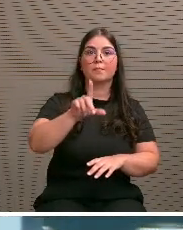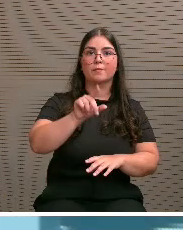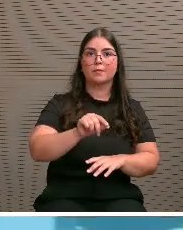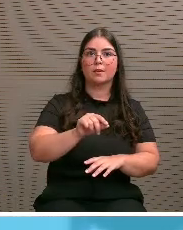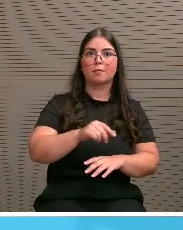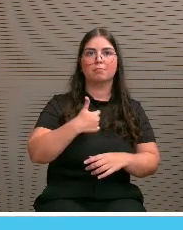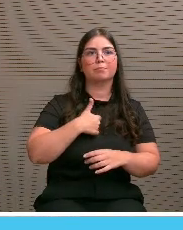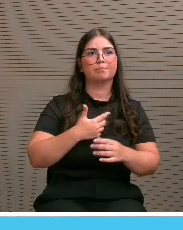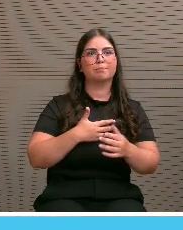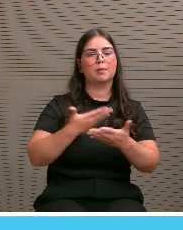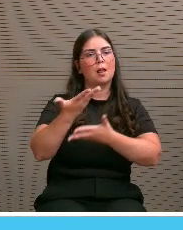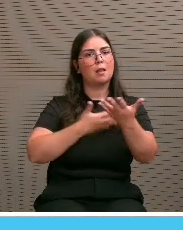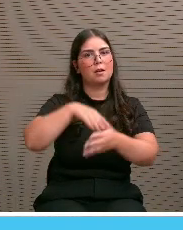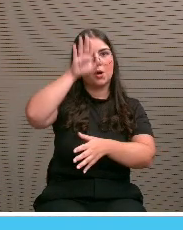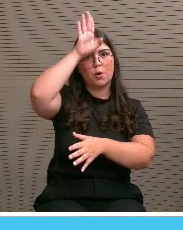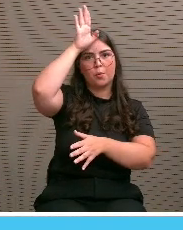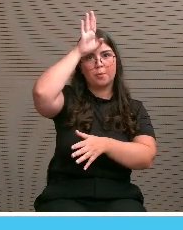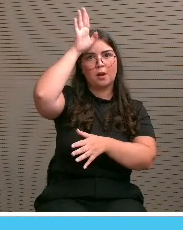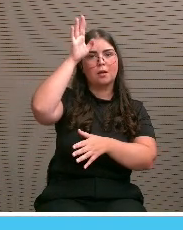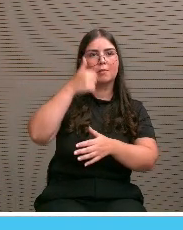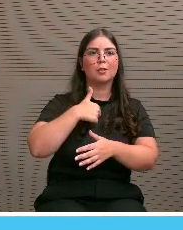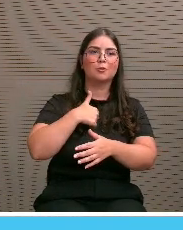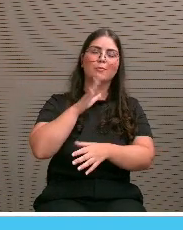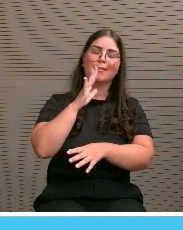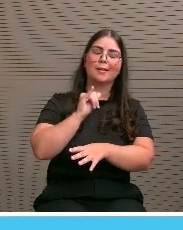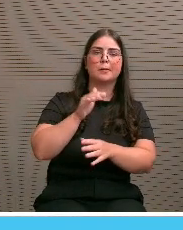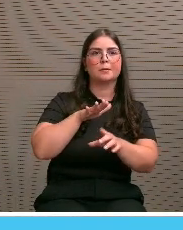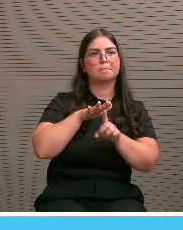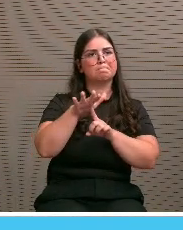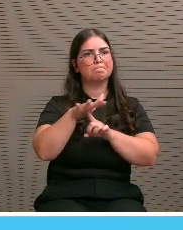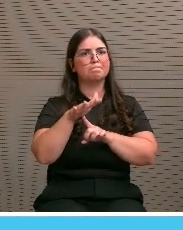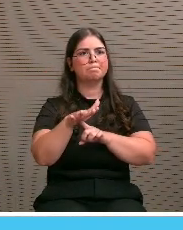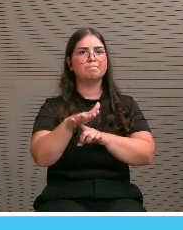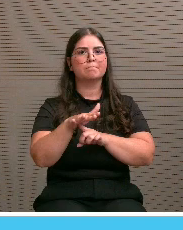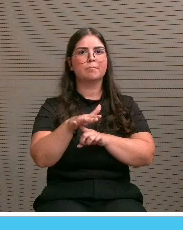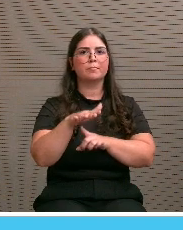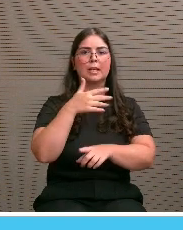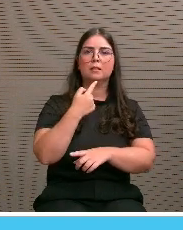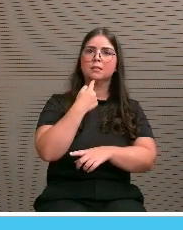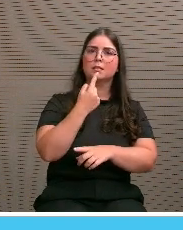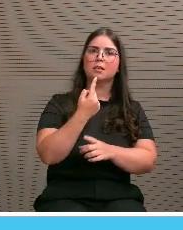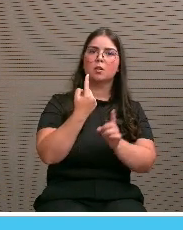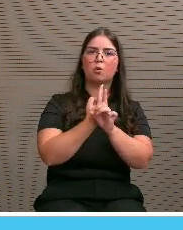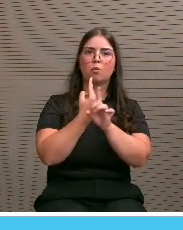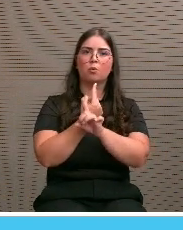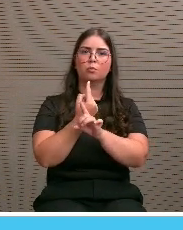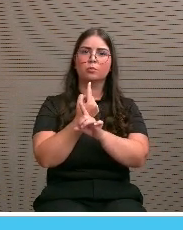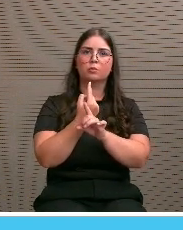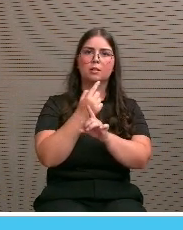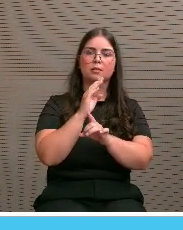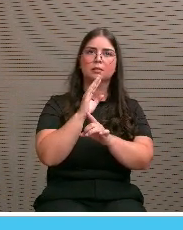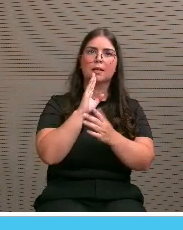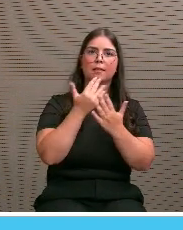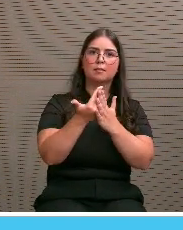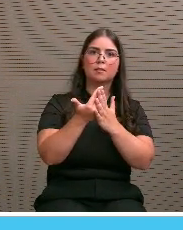to persuade him to say something that backs up what we as Nobel laureates say, that GMOs are